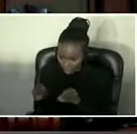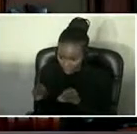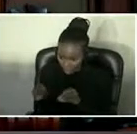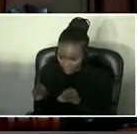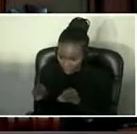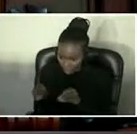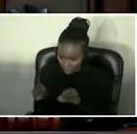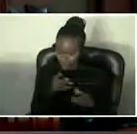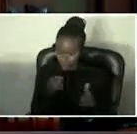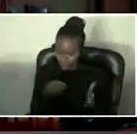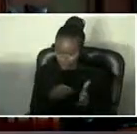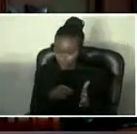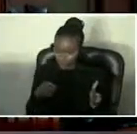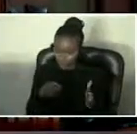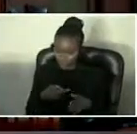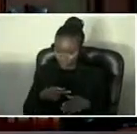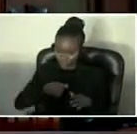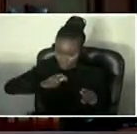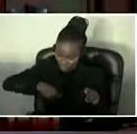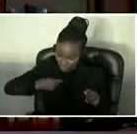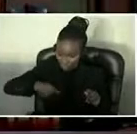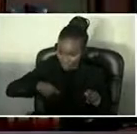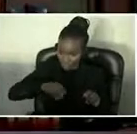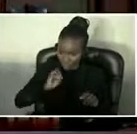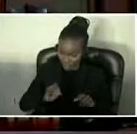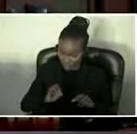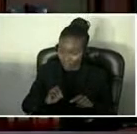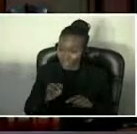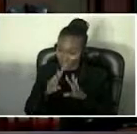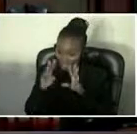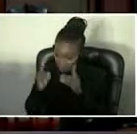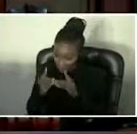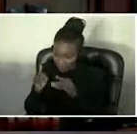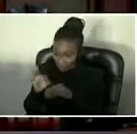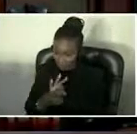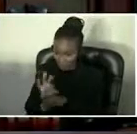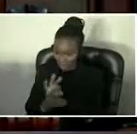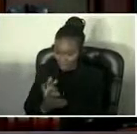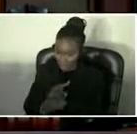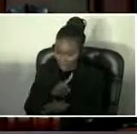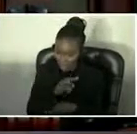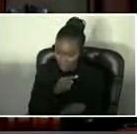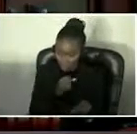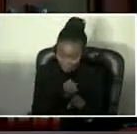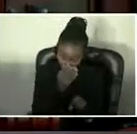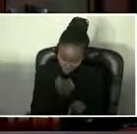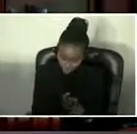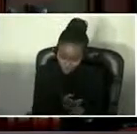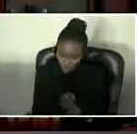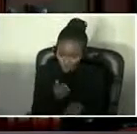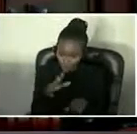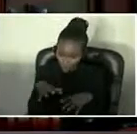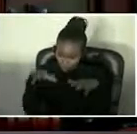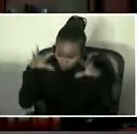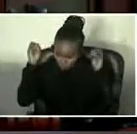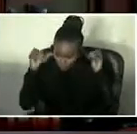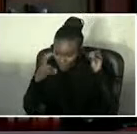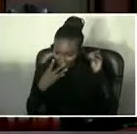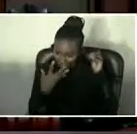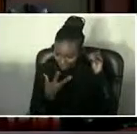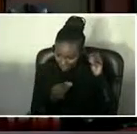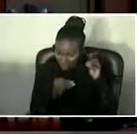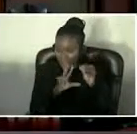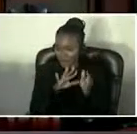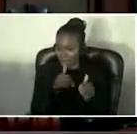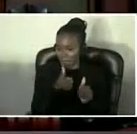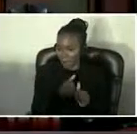the department is installing the perimeter fences throughout all our clinics to make sure that the